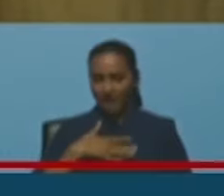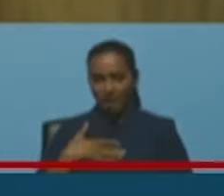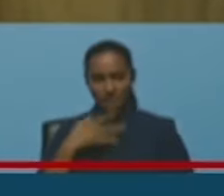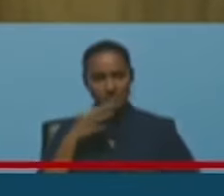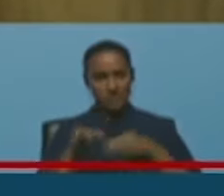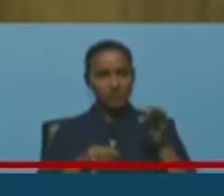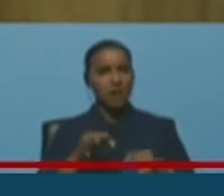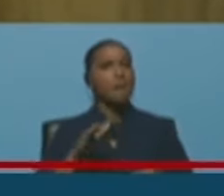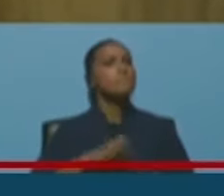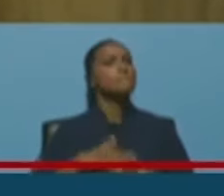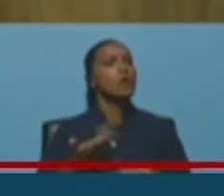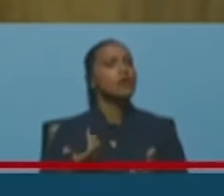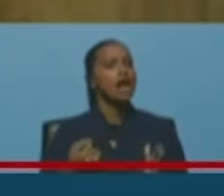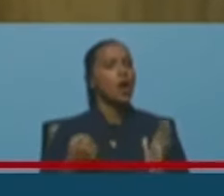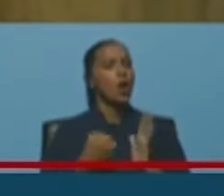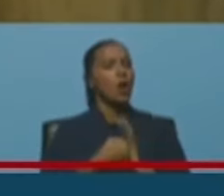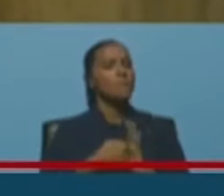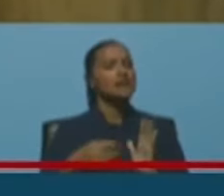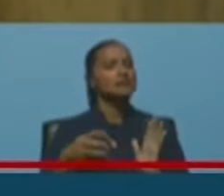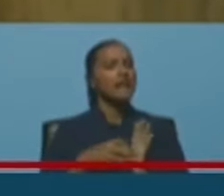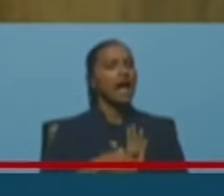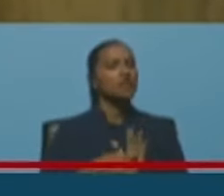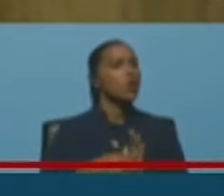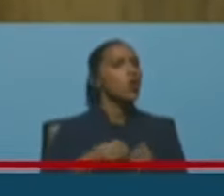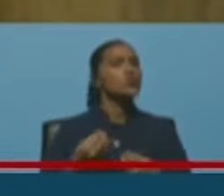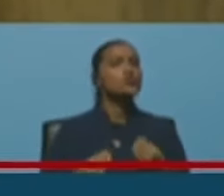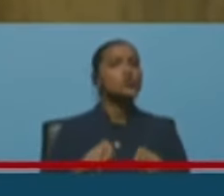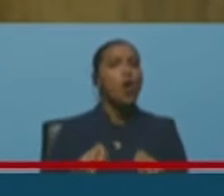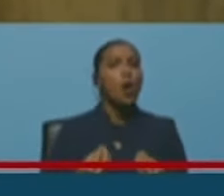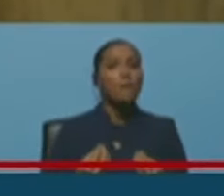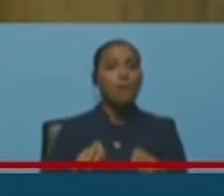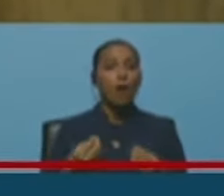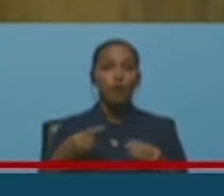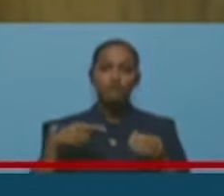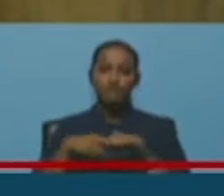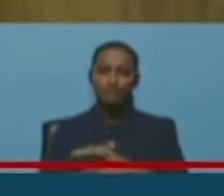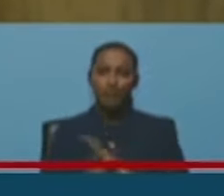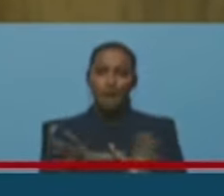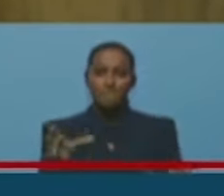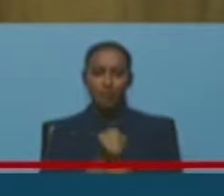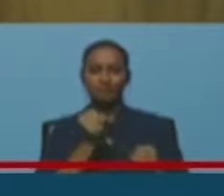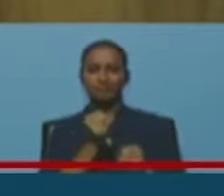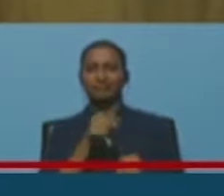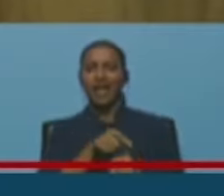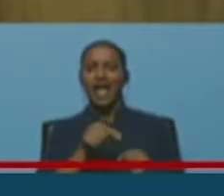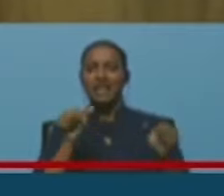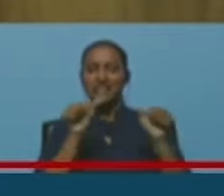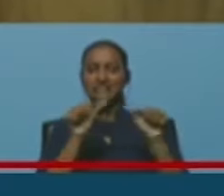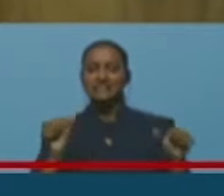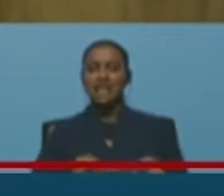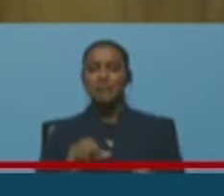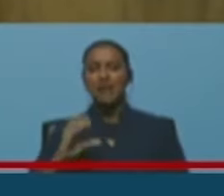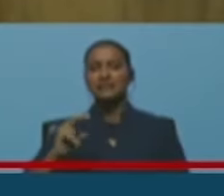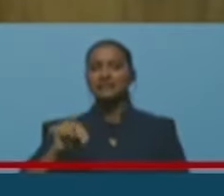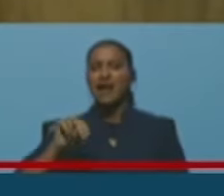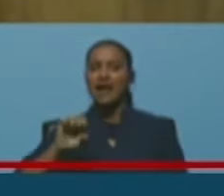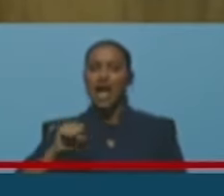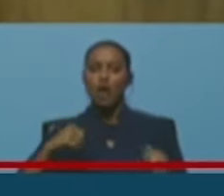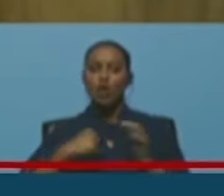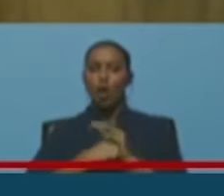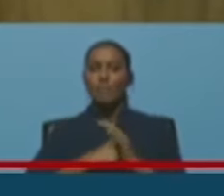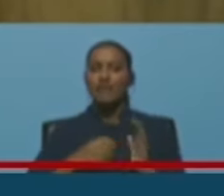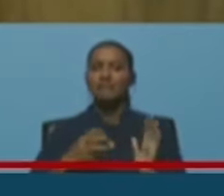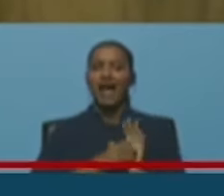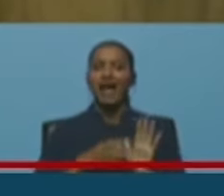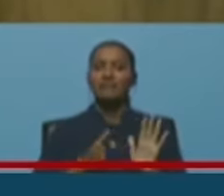We are experiencing a coup d'etat, but this time a coup d'etat that penetrated our electoral system, and so far what is understood to